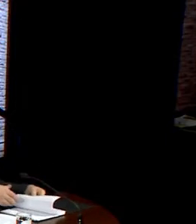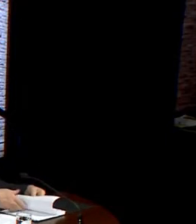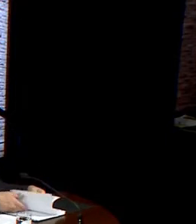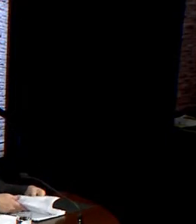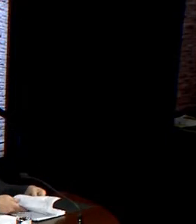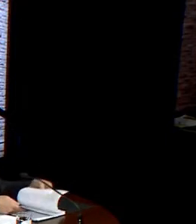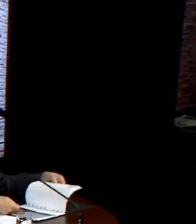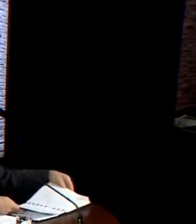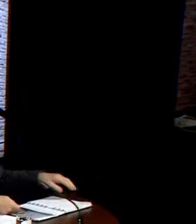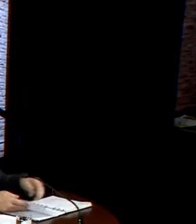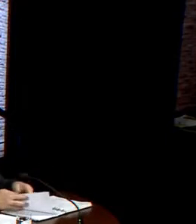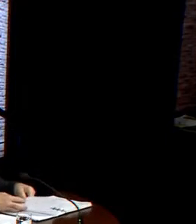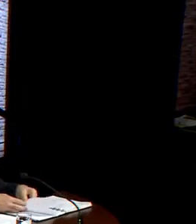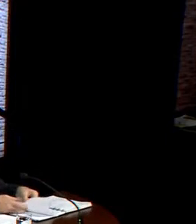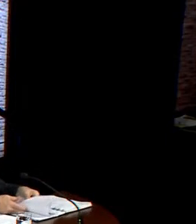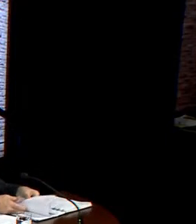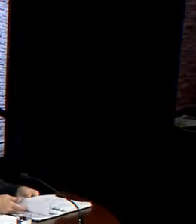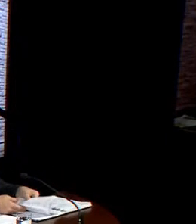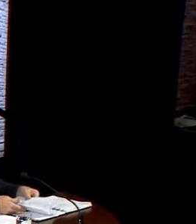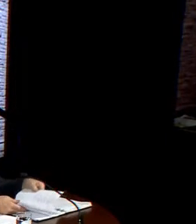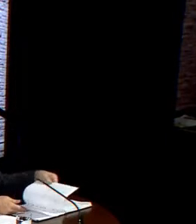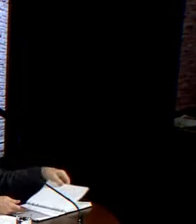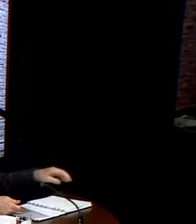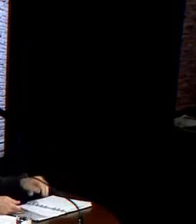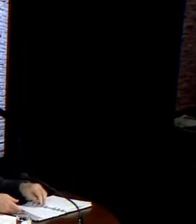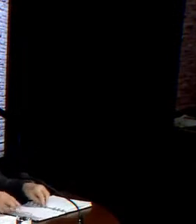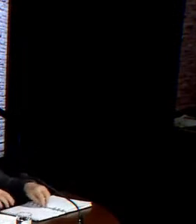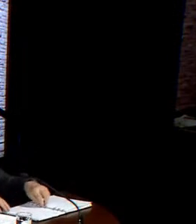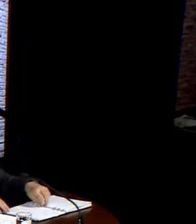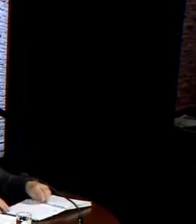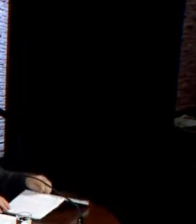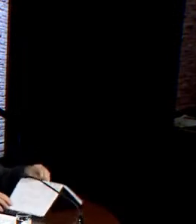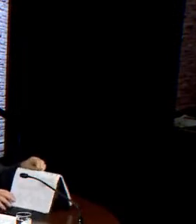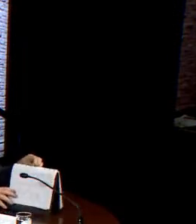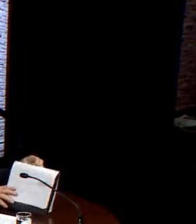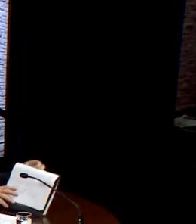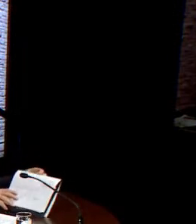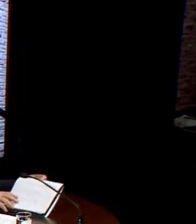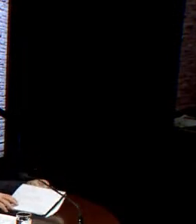David, in case you want to do the same, I'm just going to acknowledge it's International Day of Women and